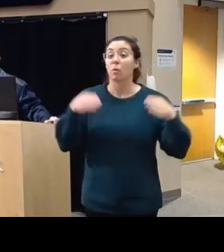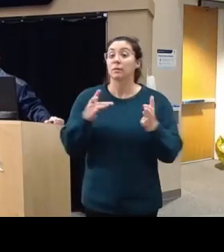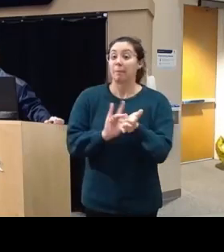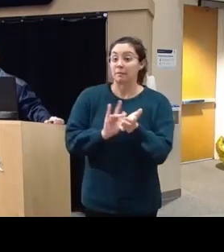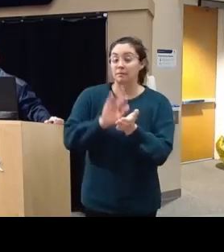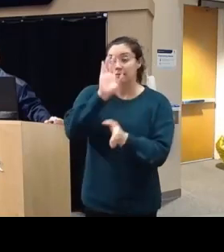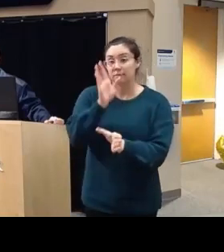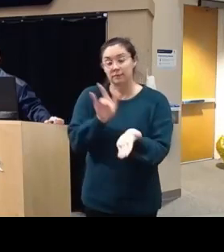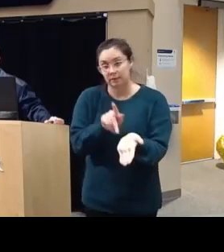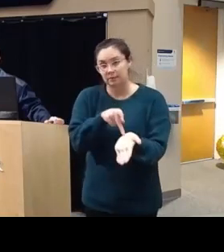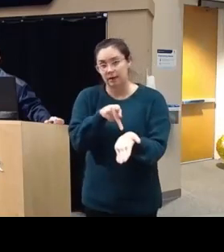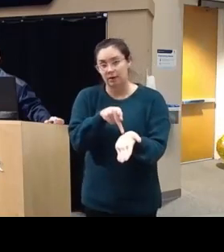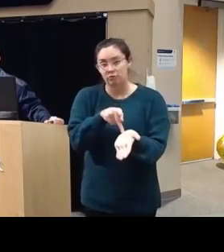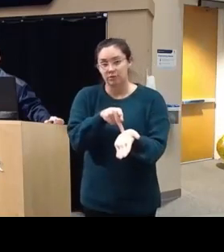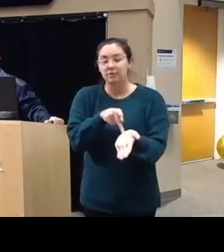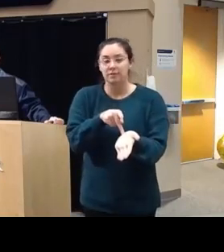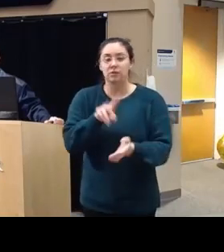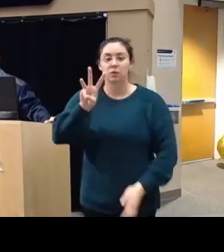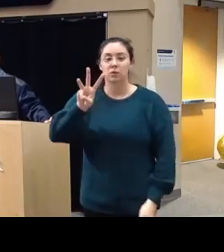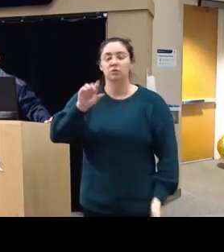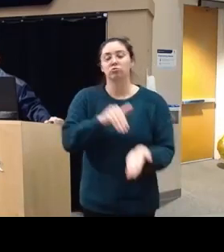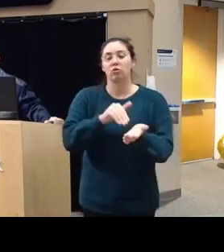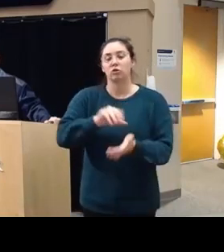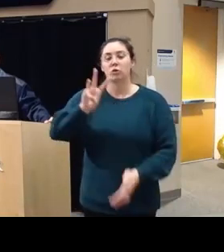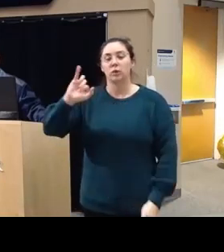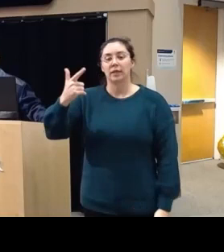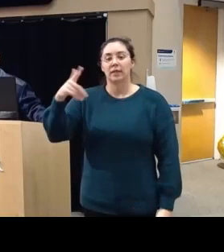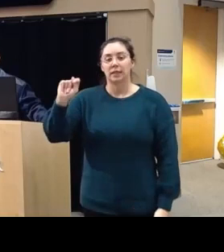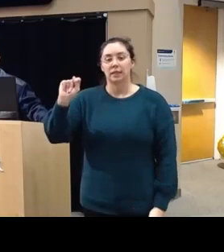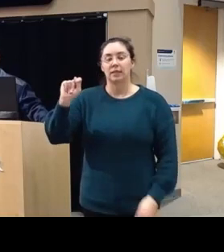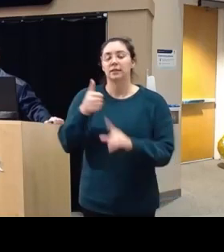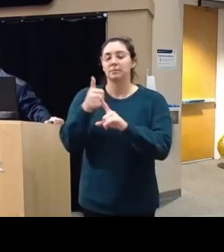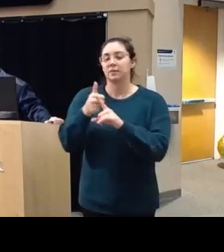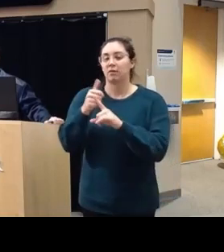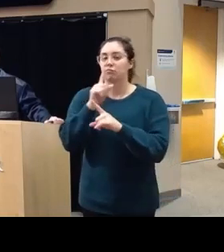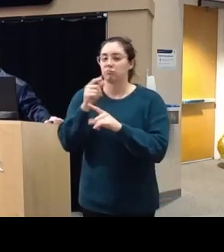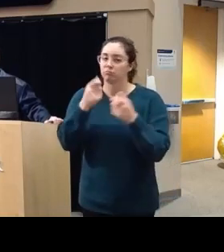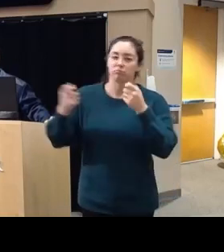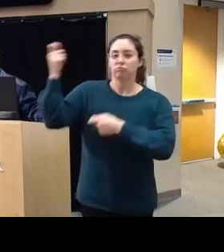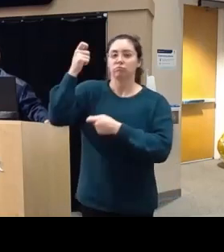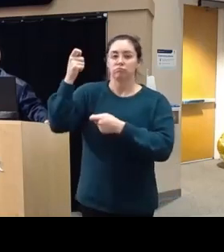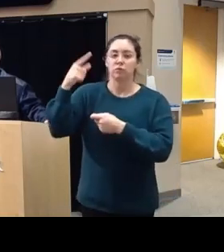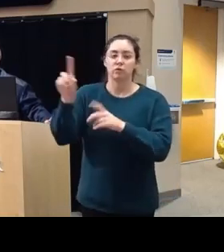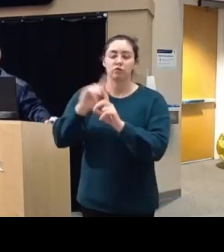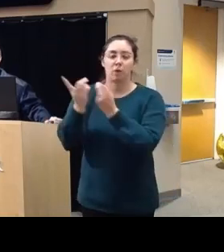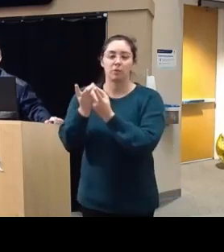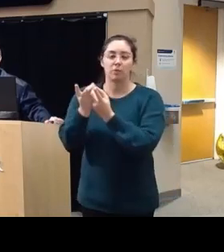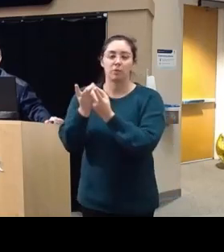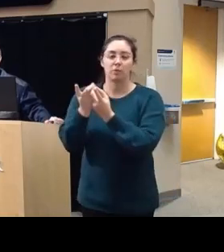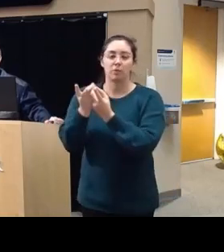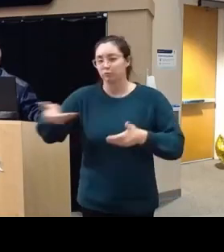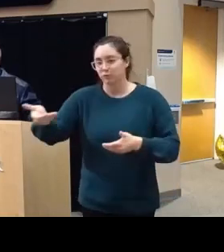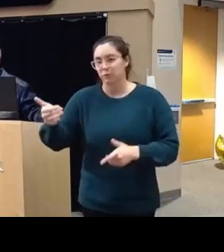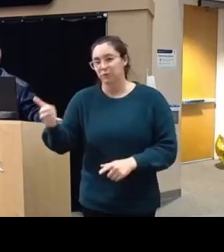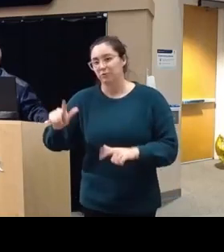here. Dr. Whitting is the academic chief for the new Medicine and Psychiatry division. She invited our speaker today, and I'm going to now turn